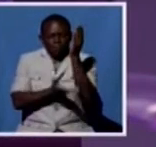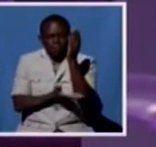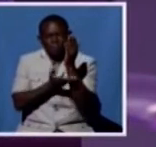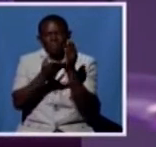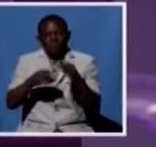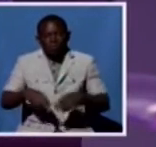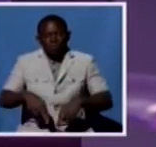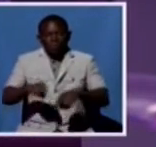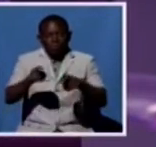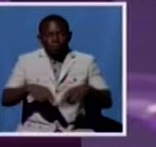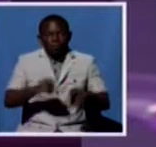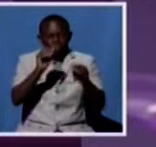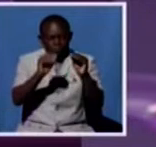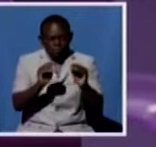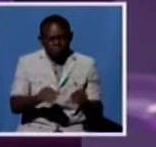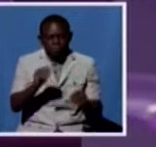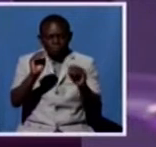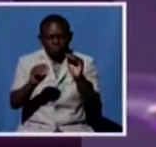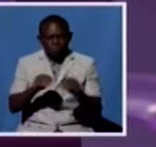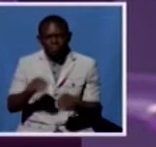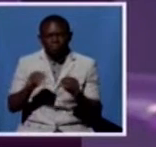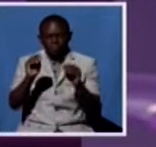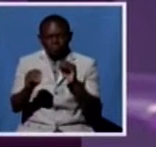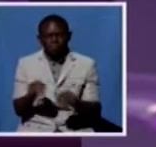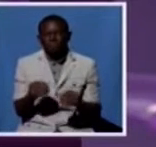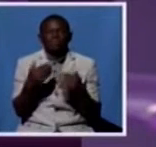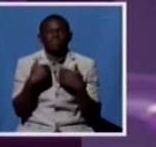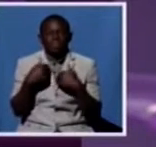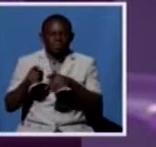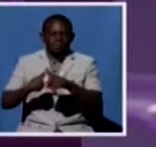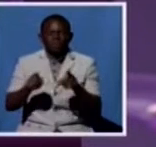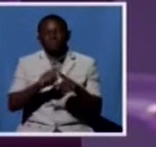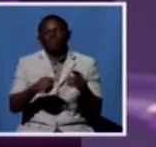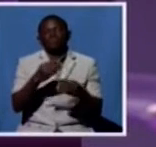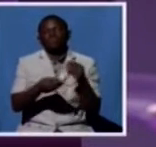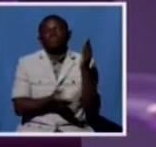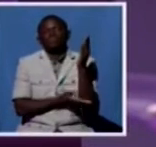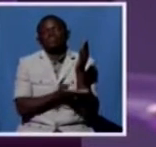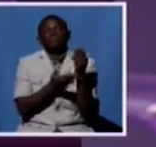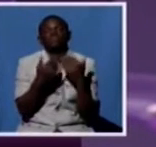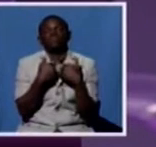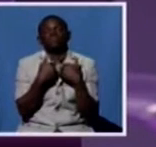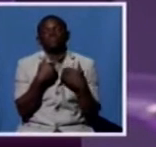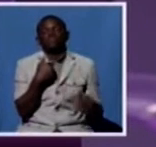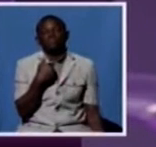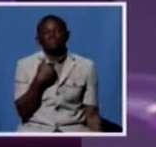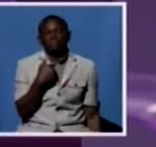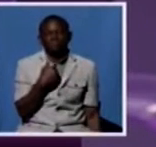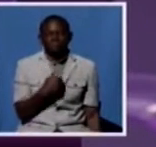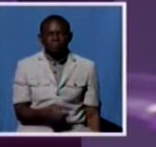road, to paved category. So this is an improvement. And there's a saying